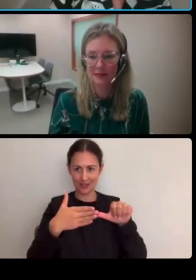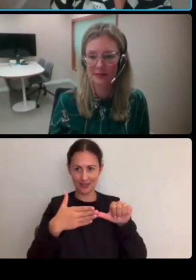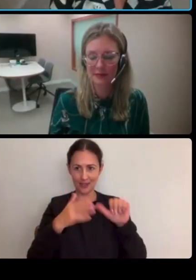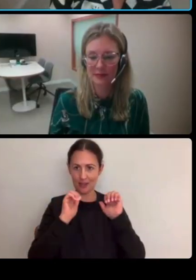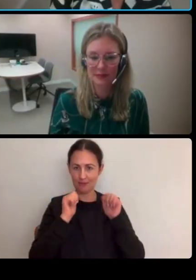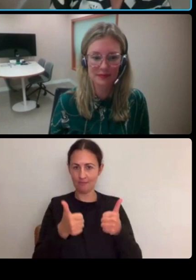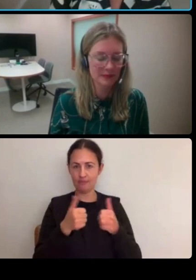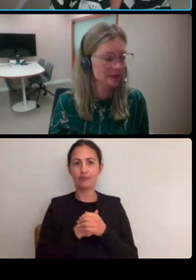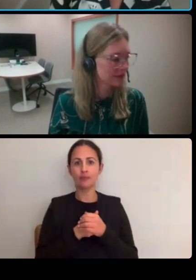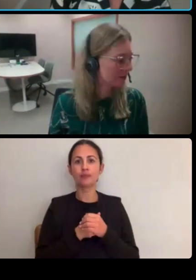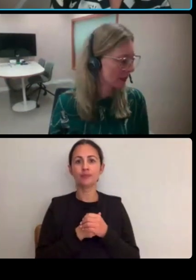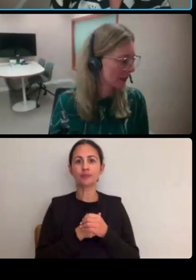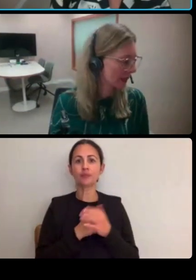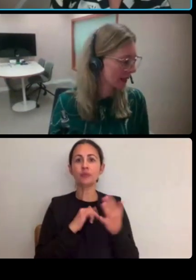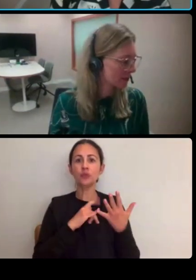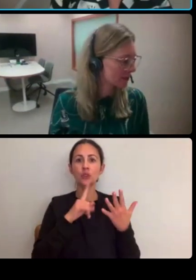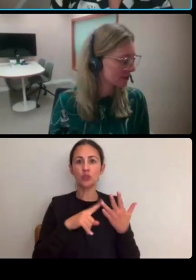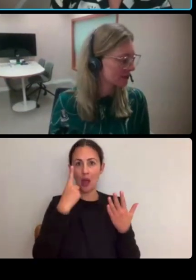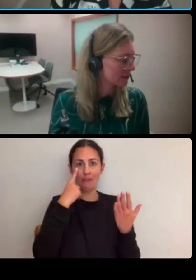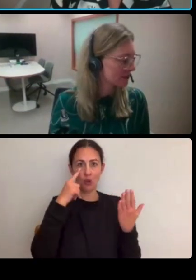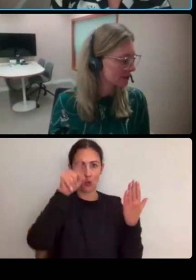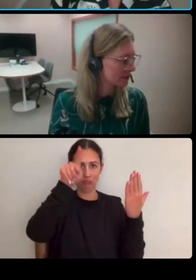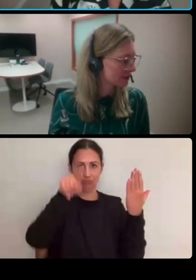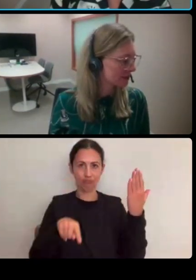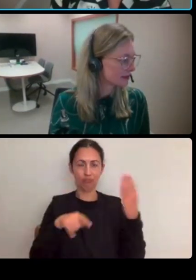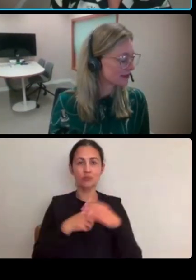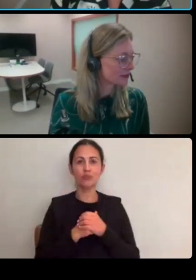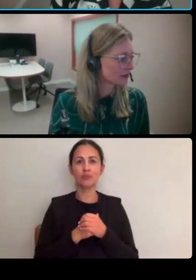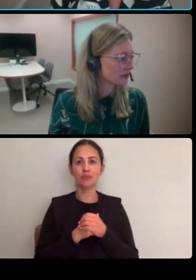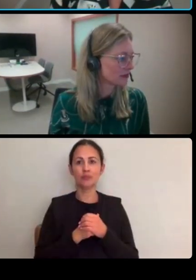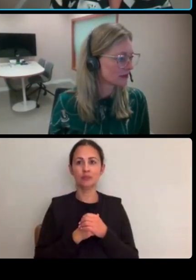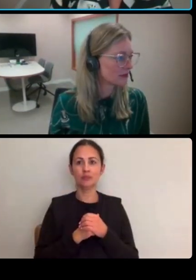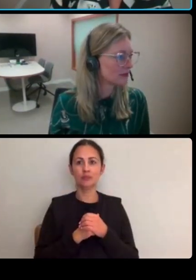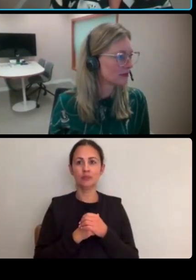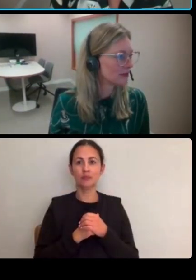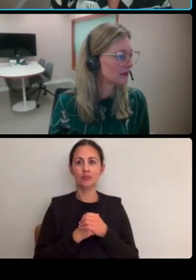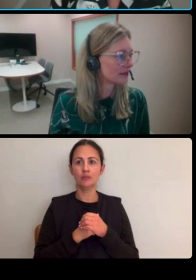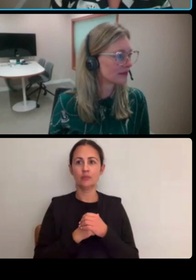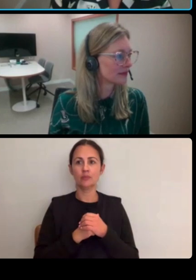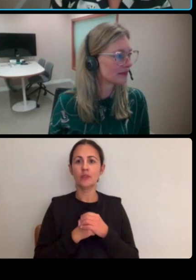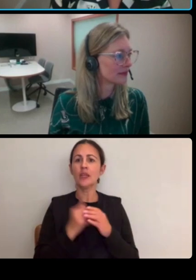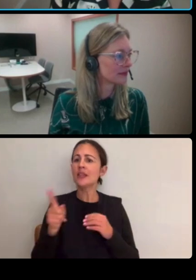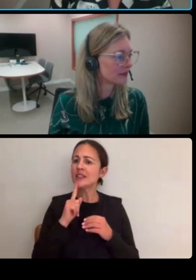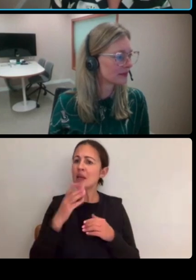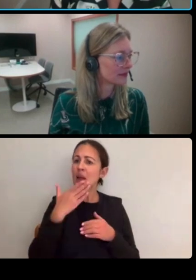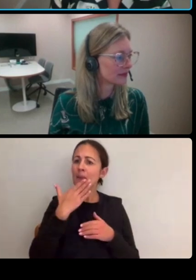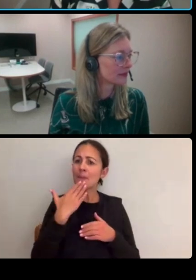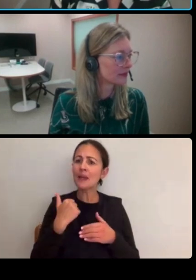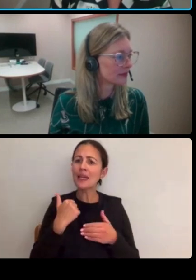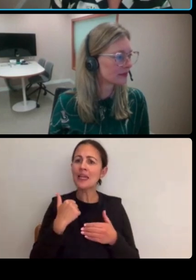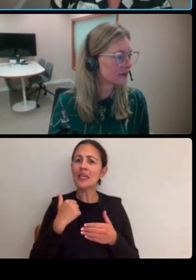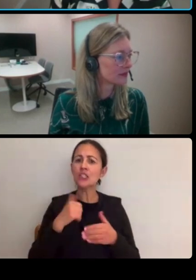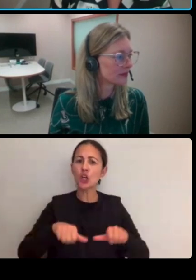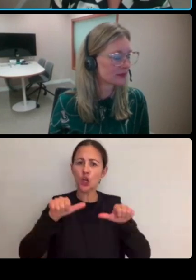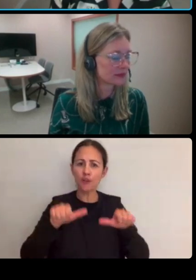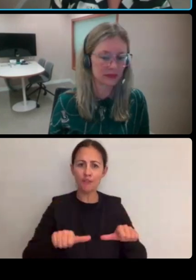Let's see what we've got. Please confirm that the approved provider will no